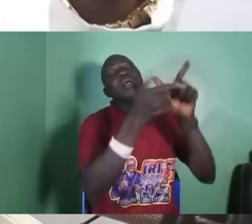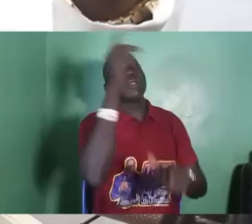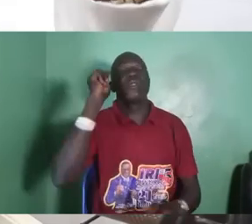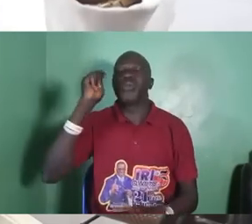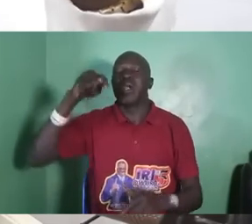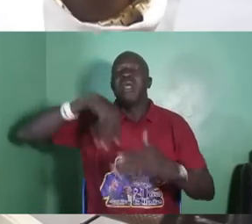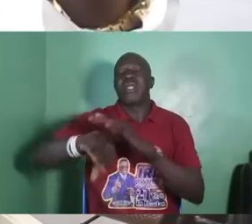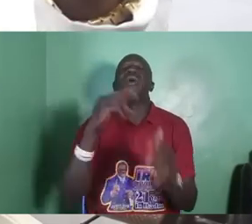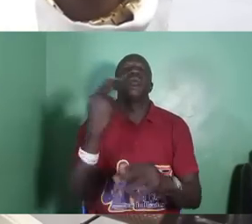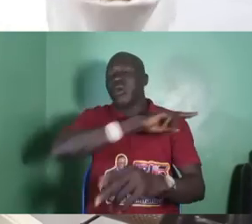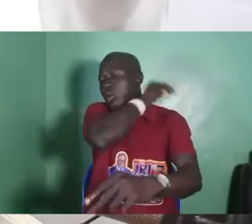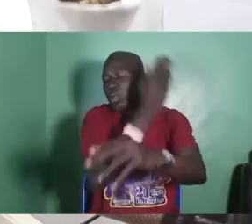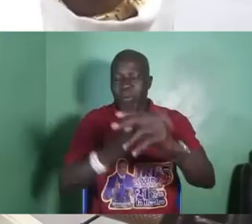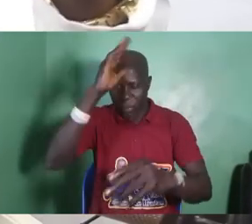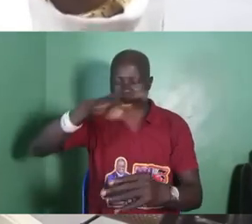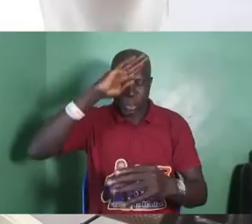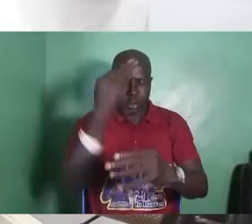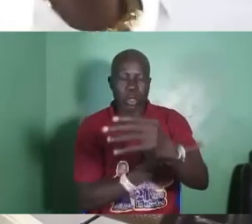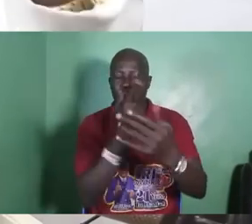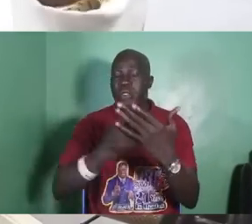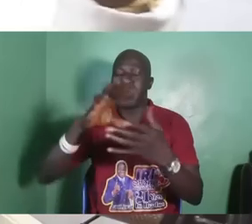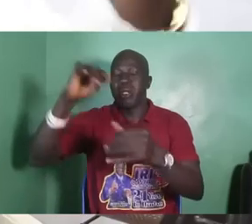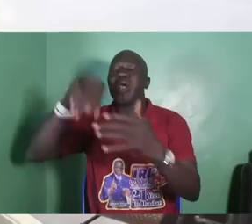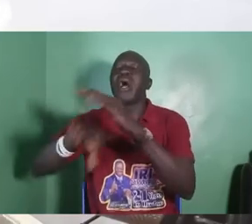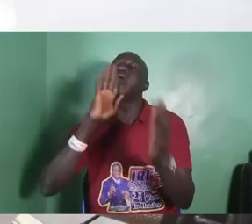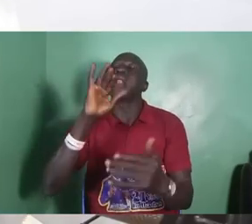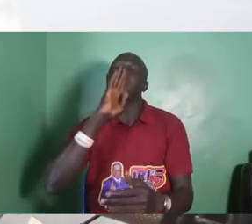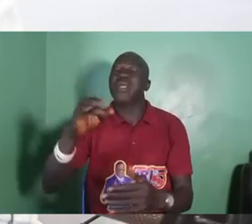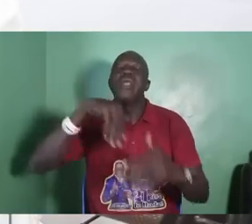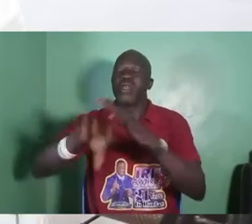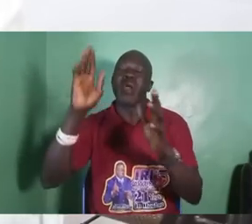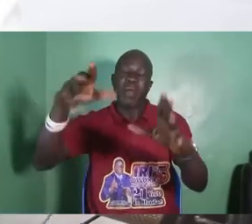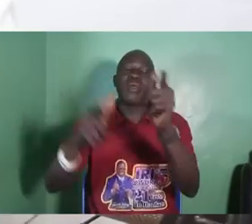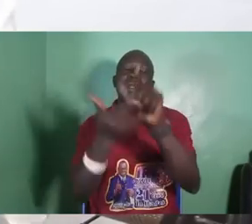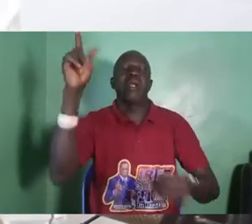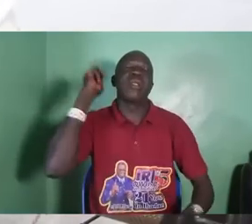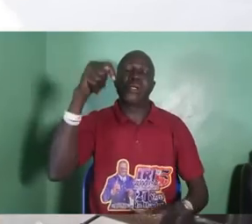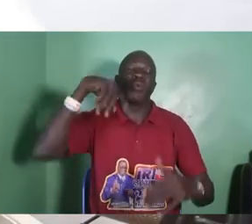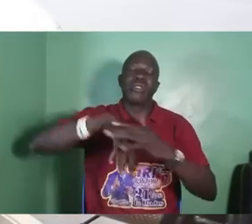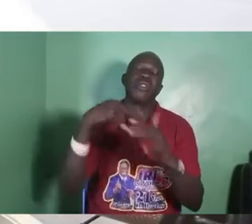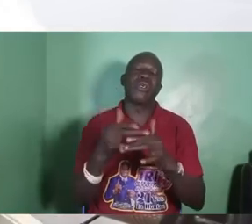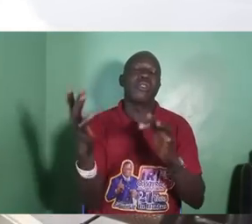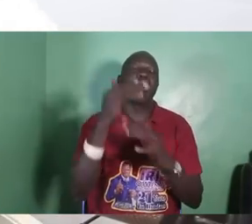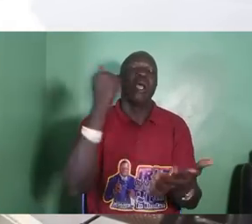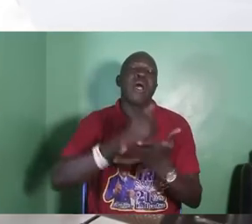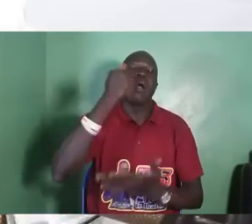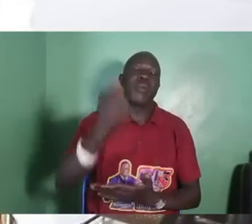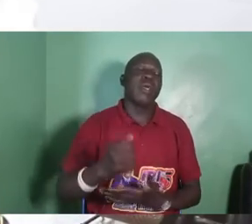Amen. Testimony for you. Amen. Son and Lord. Amen. You. Amen. Waleri la. Amen. Jesus. Oluwa